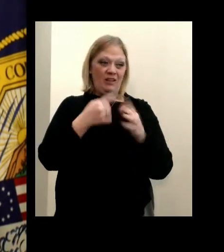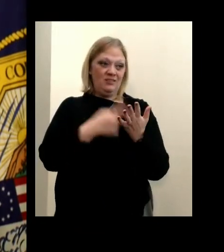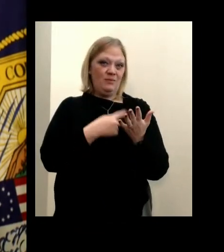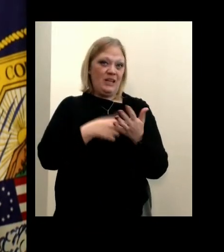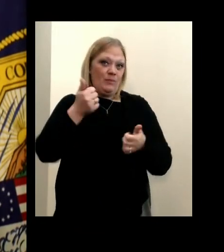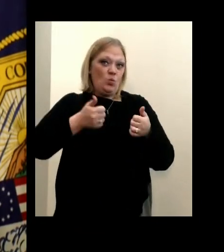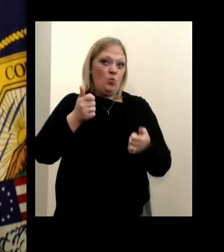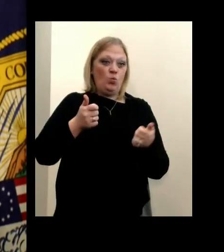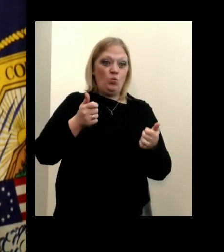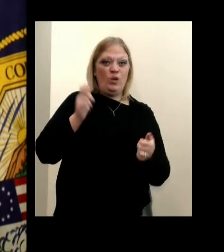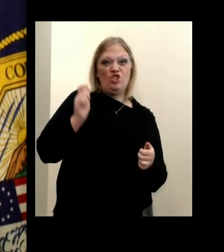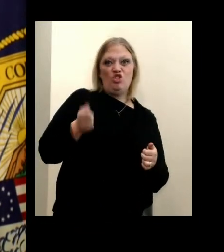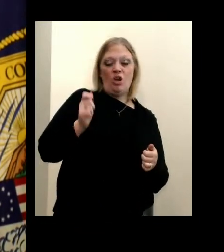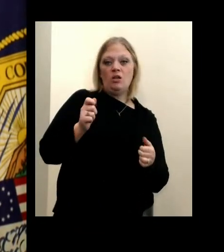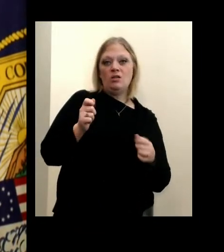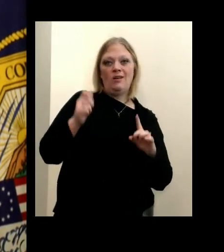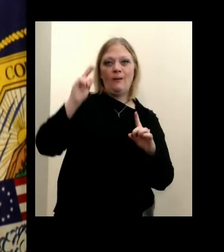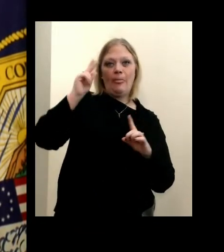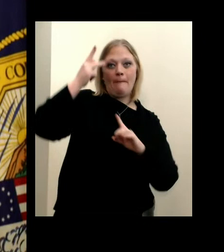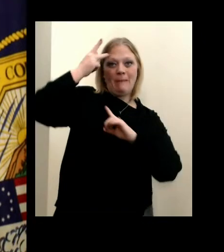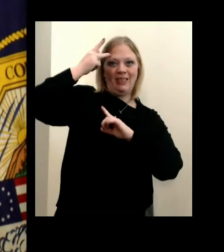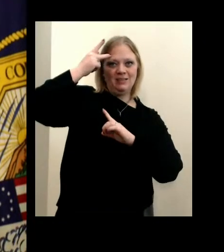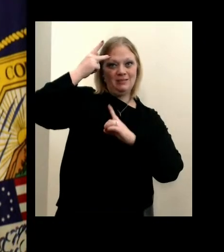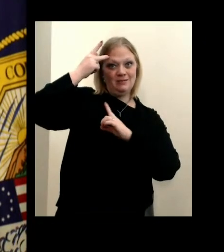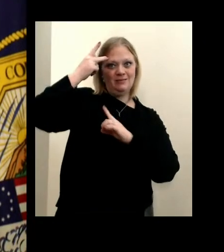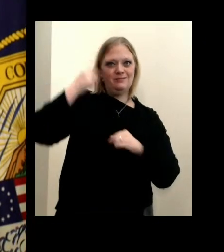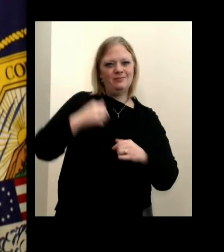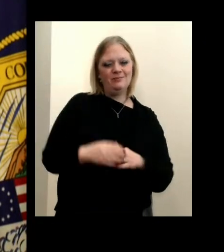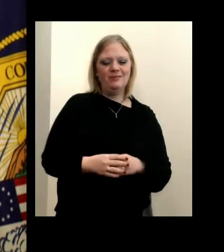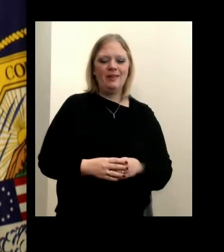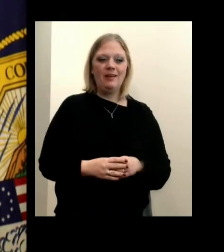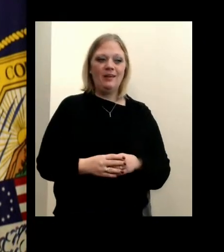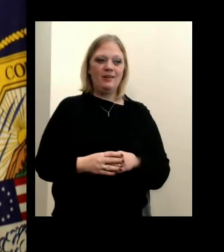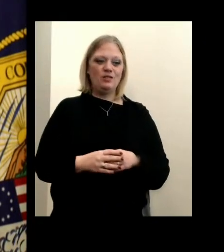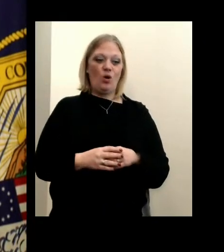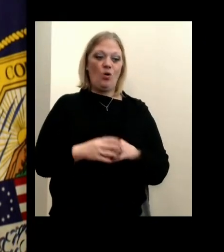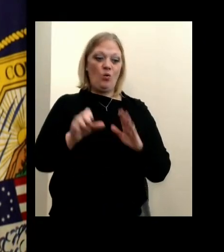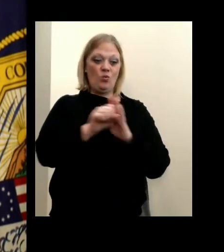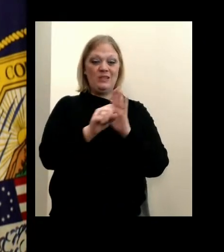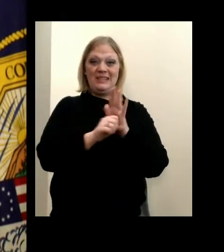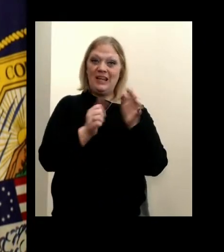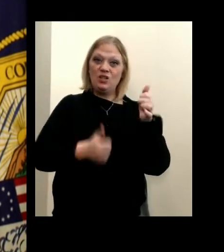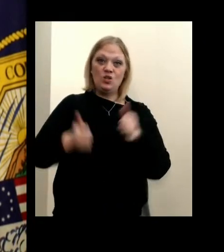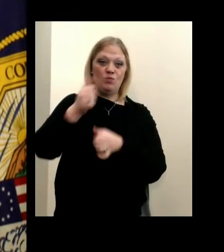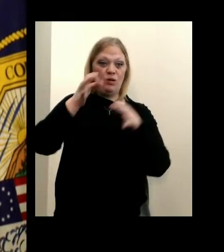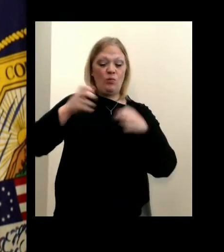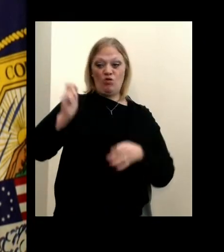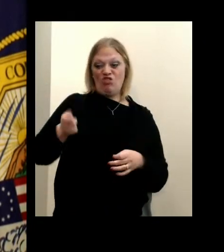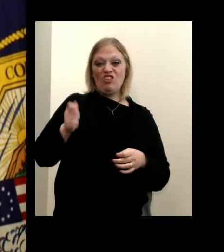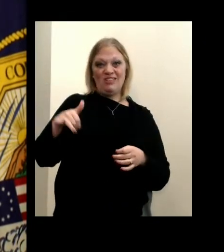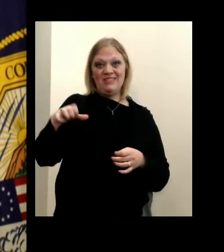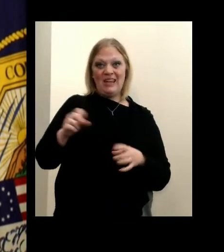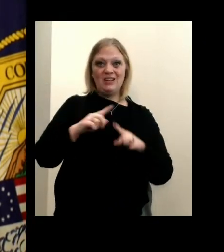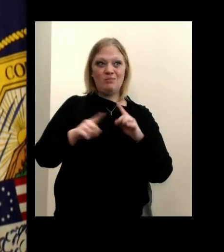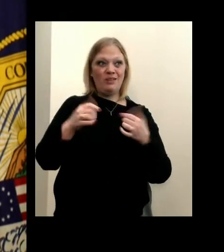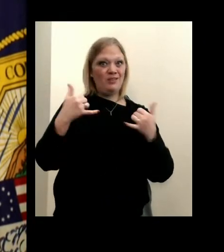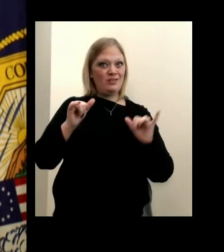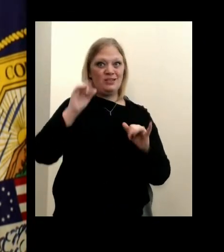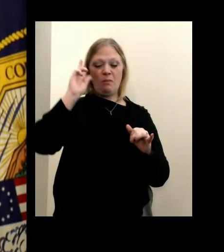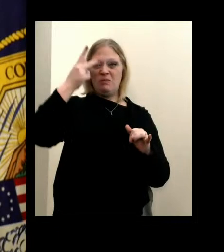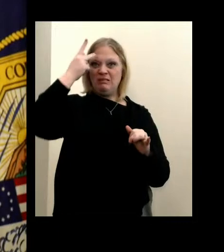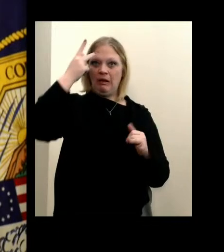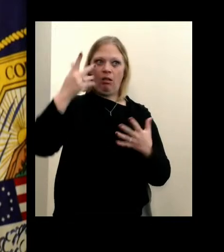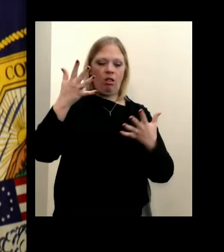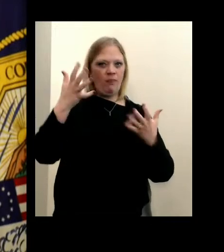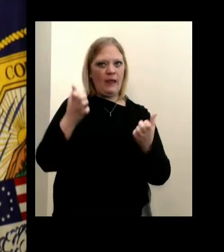get, politics-wise. Because as much as state Supreme Court judges are judges, they're all political beasts and they all want to get reelected,